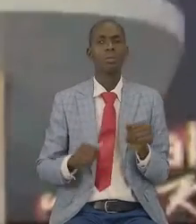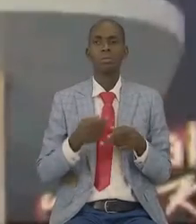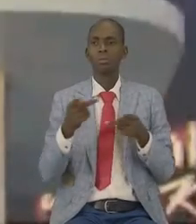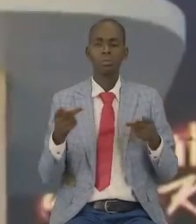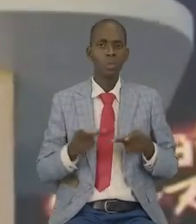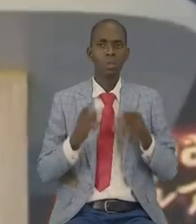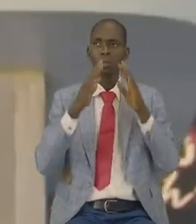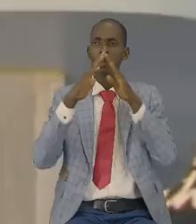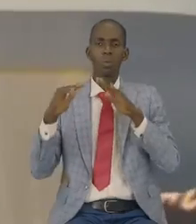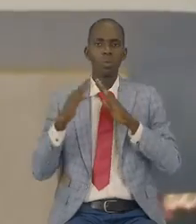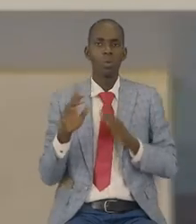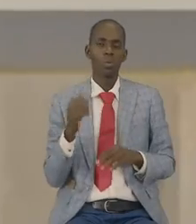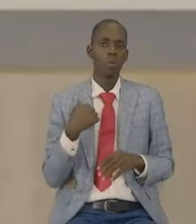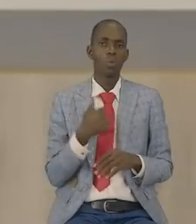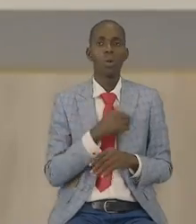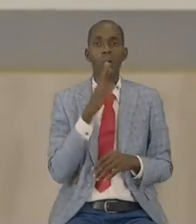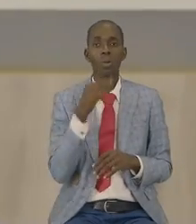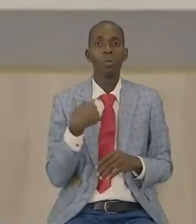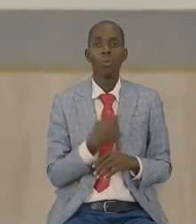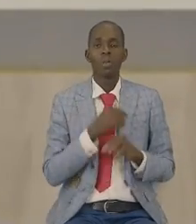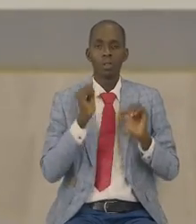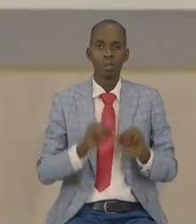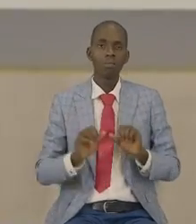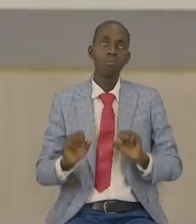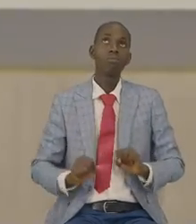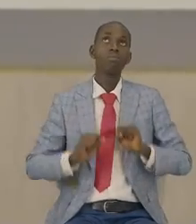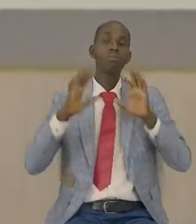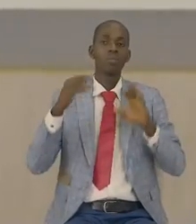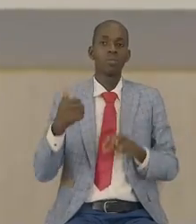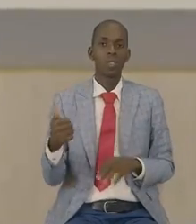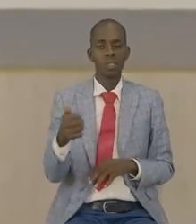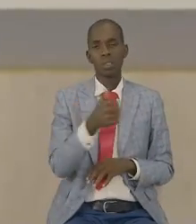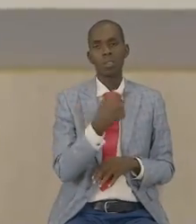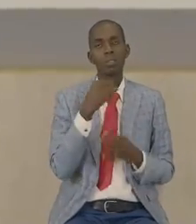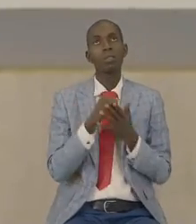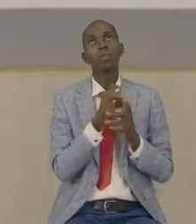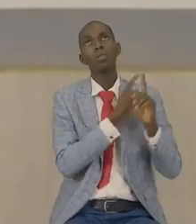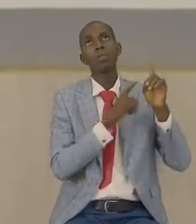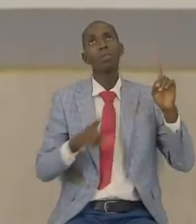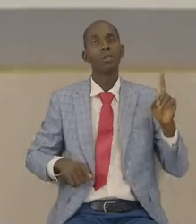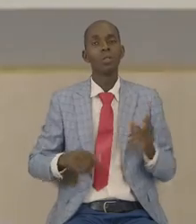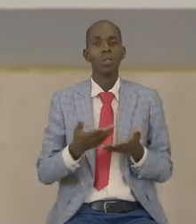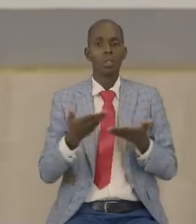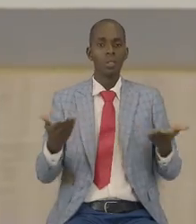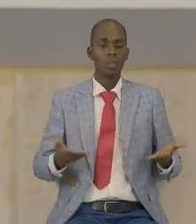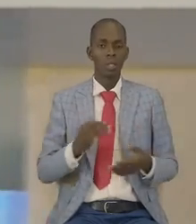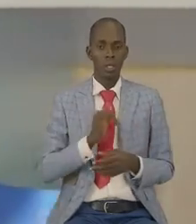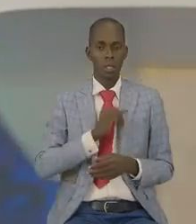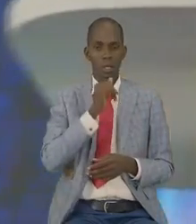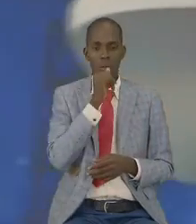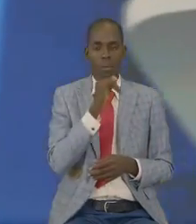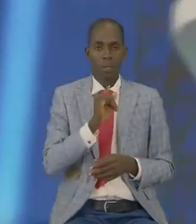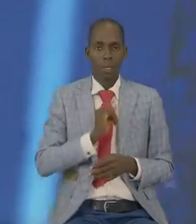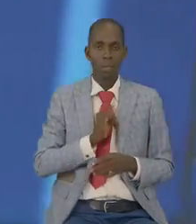are, we can give ourselves and say, Lord, here I am, I surrender